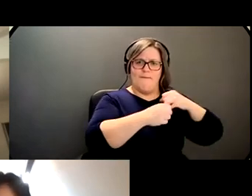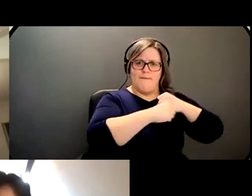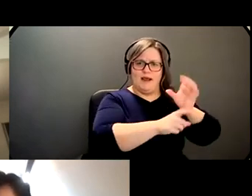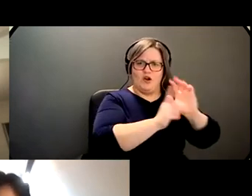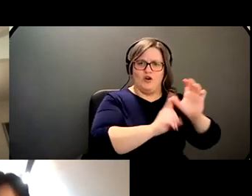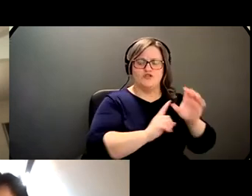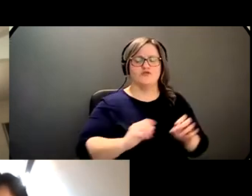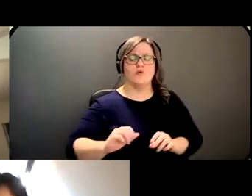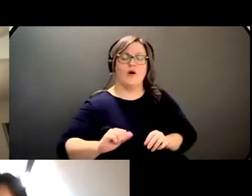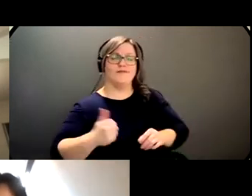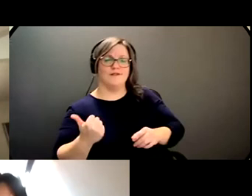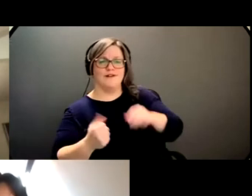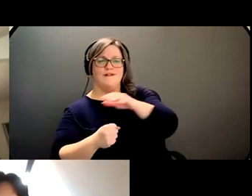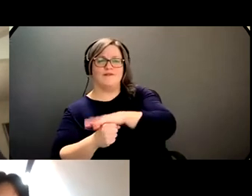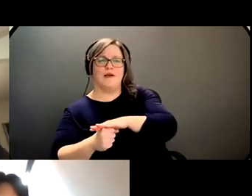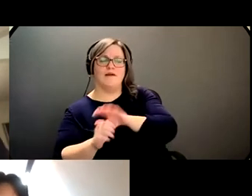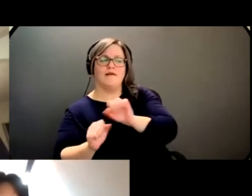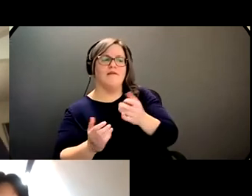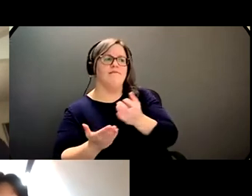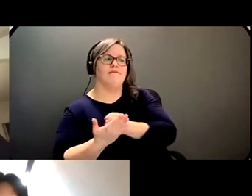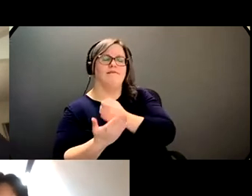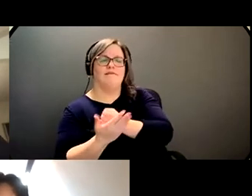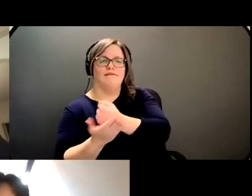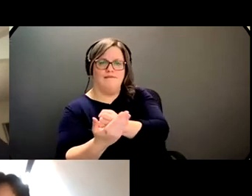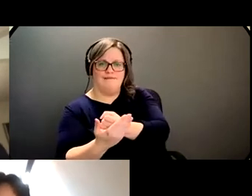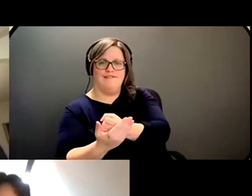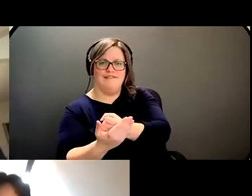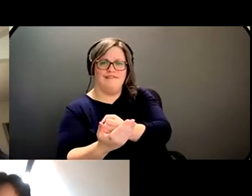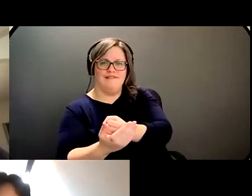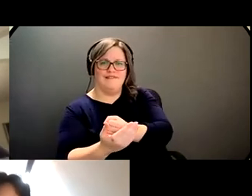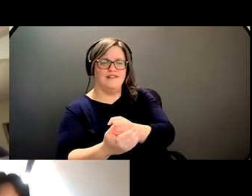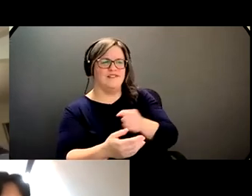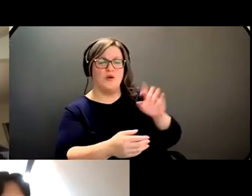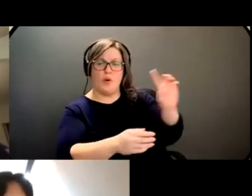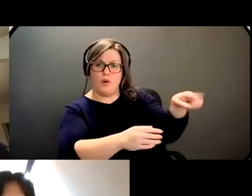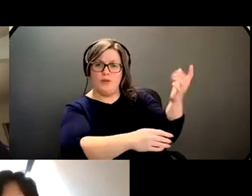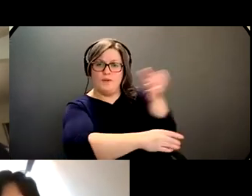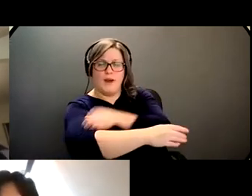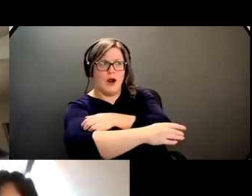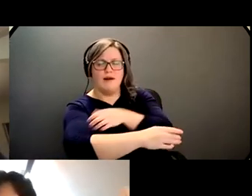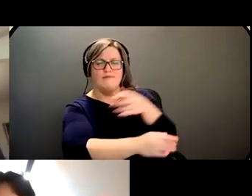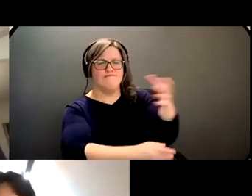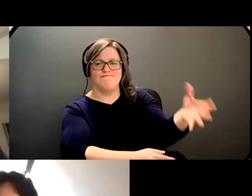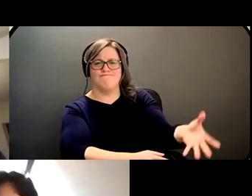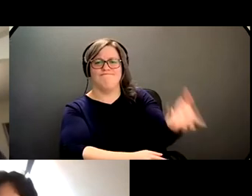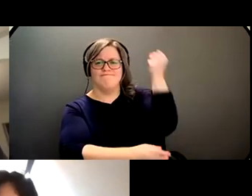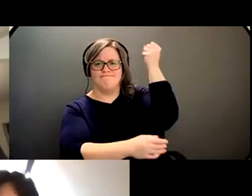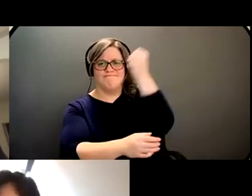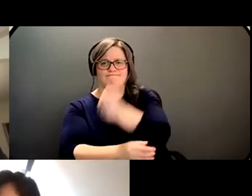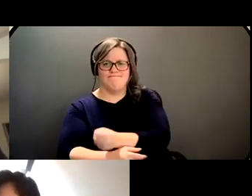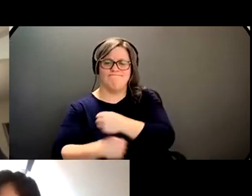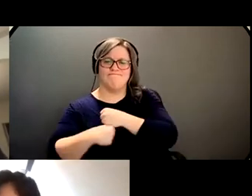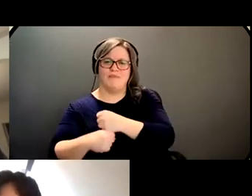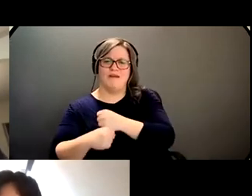and small cities. Like even in Toronto, there's it feels so much like